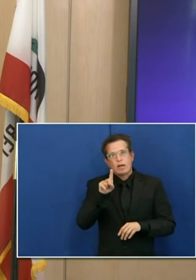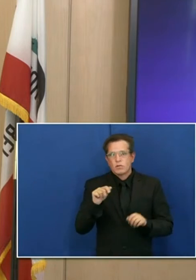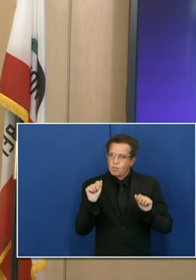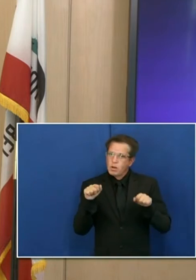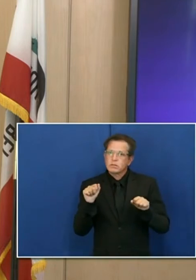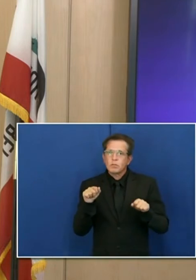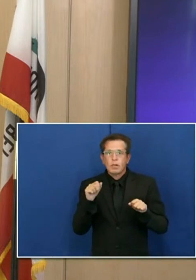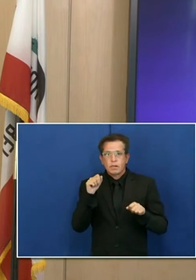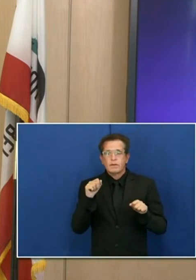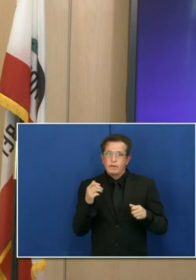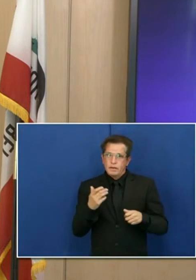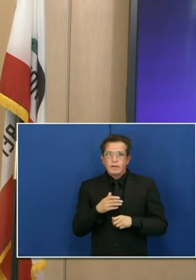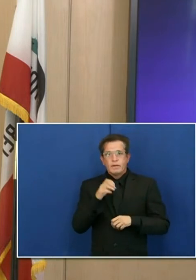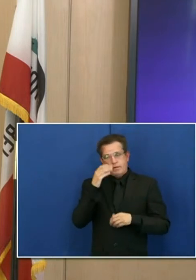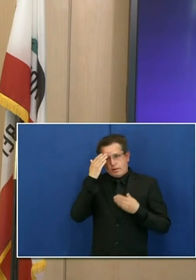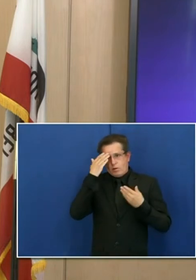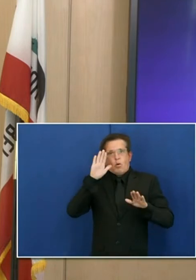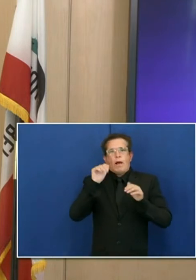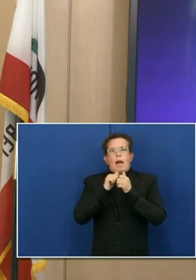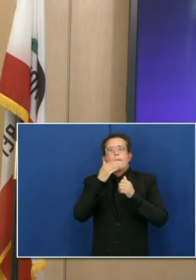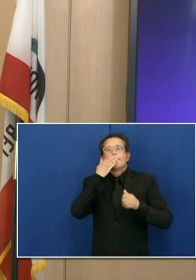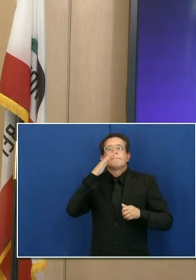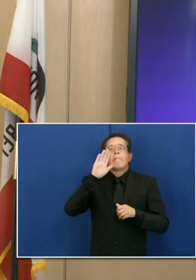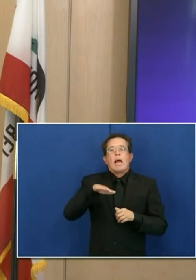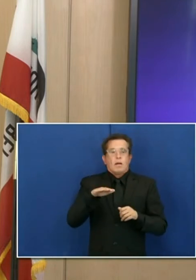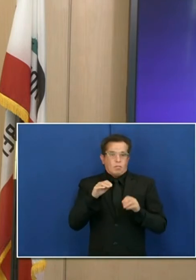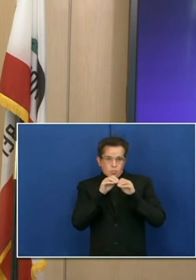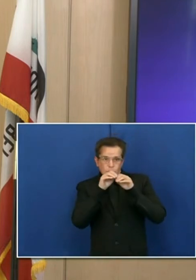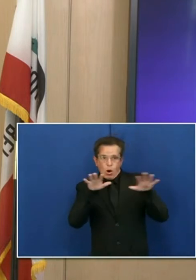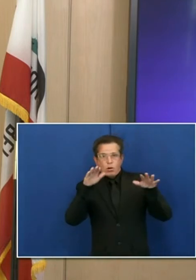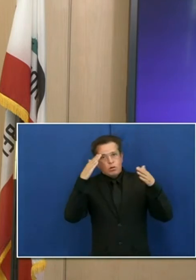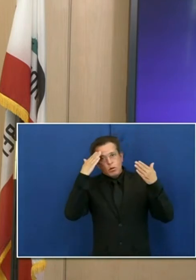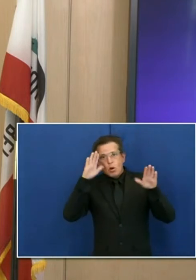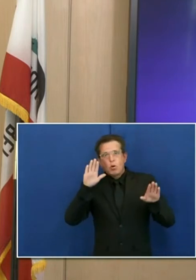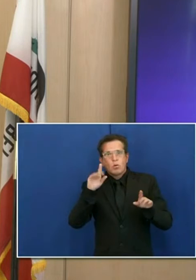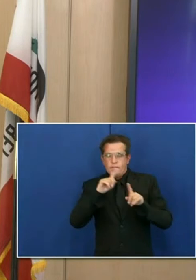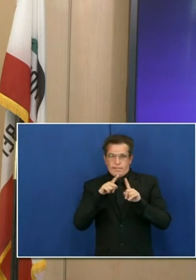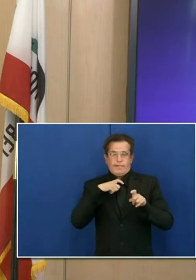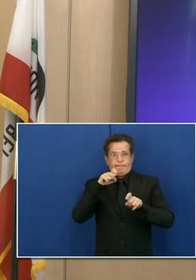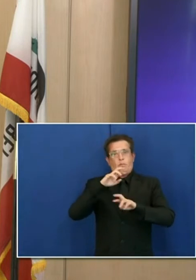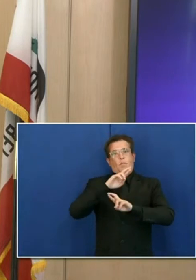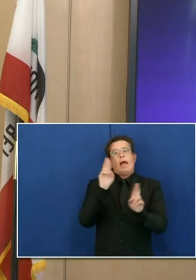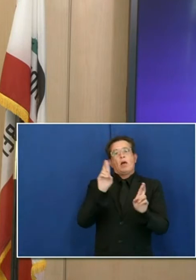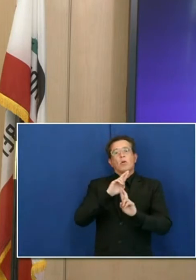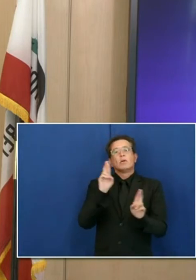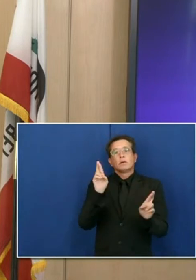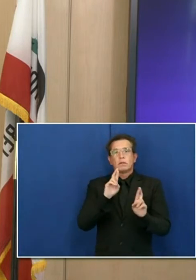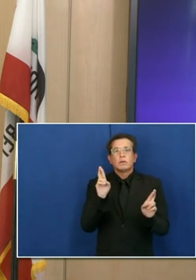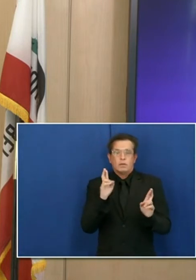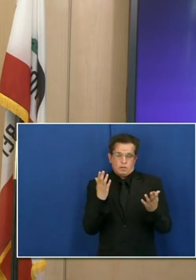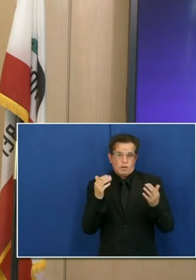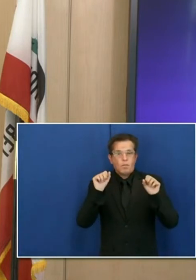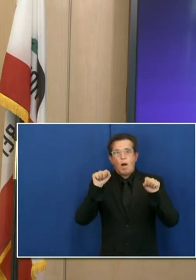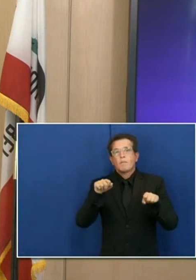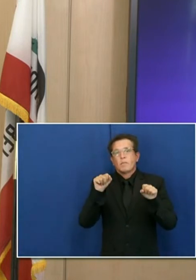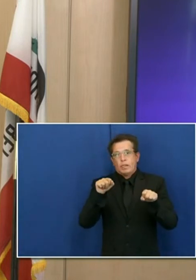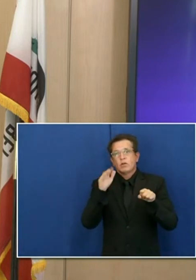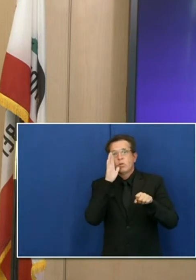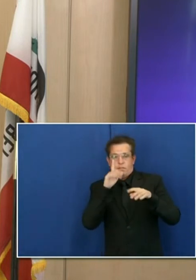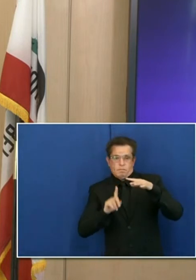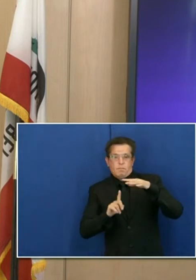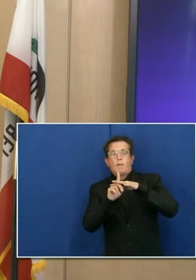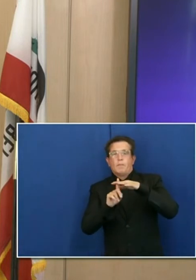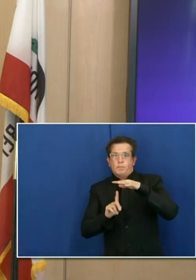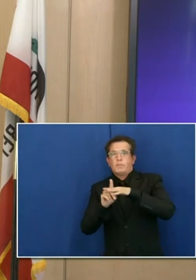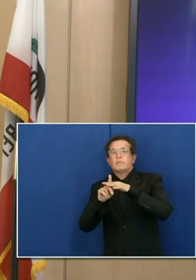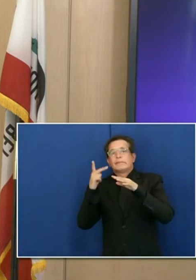we don't yet know whether that really is going to be the case. But we need to prepare that this is probably what we're going to see in